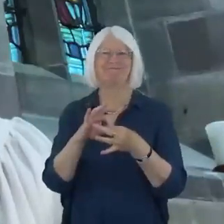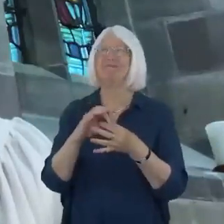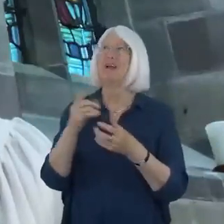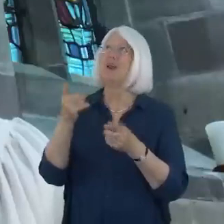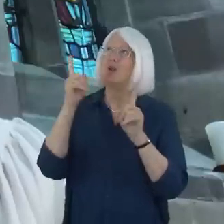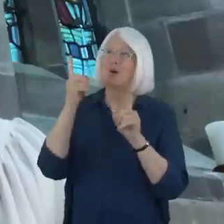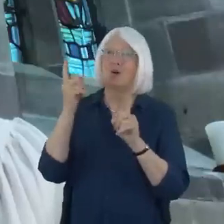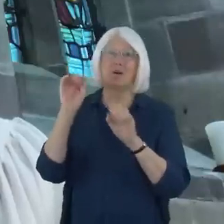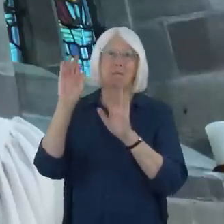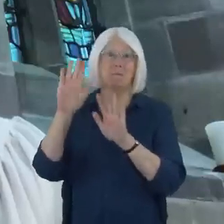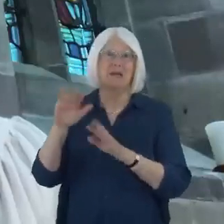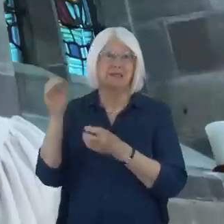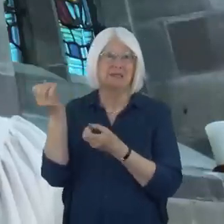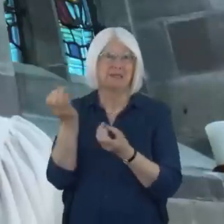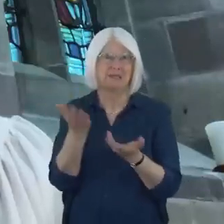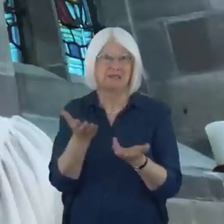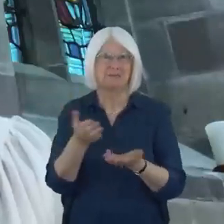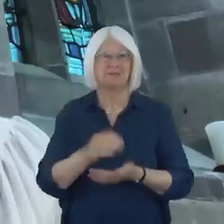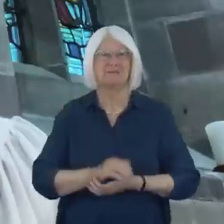mercy.